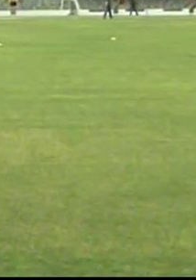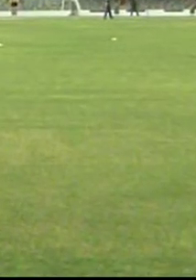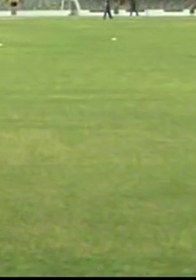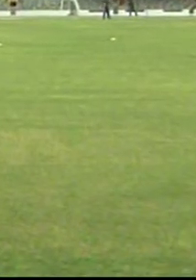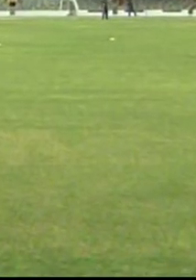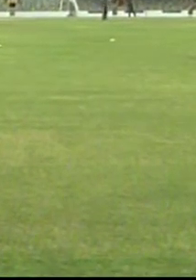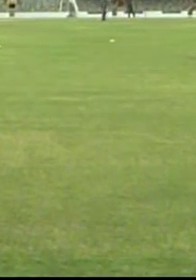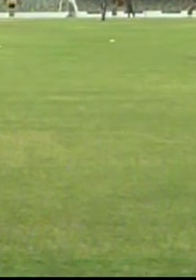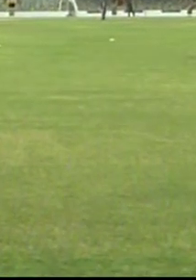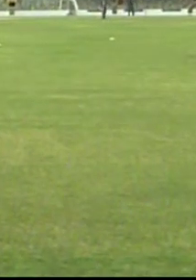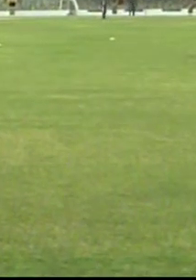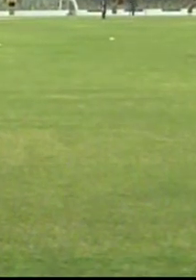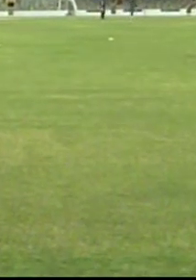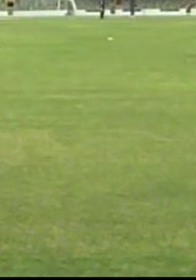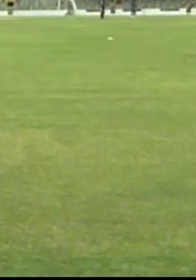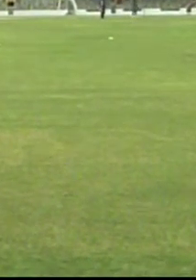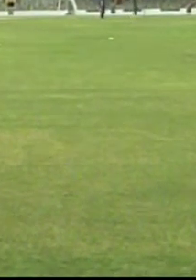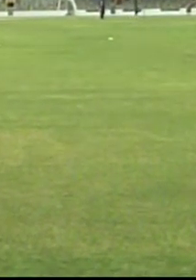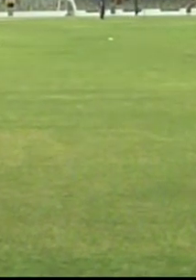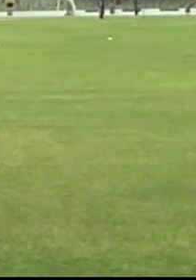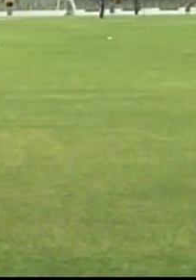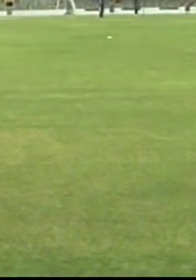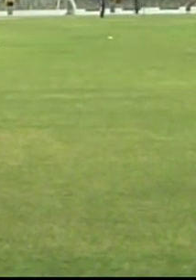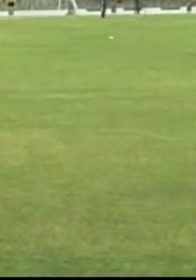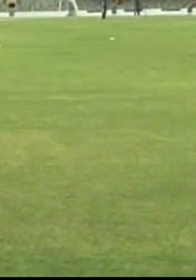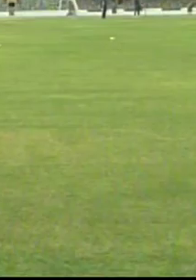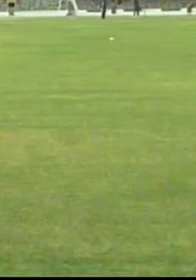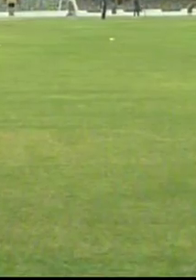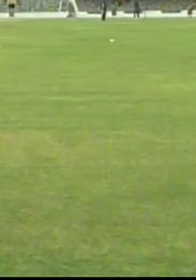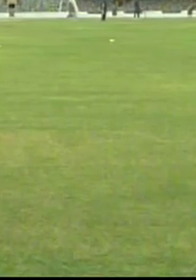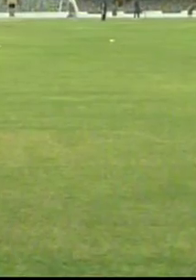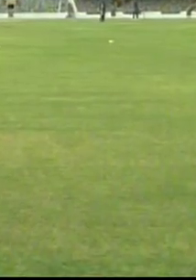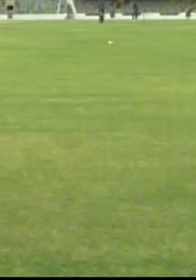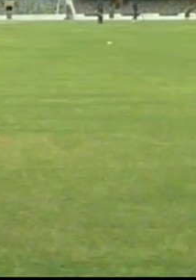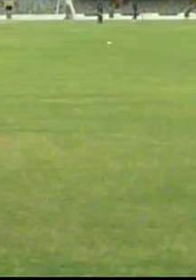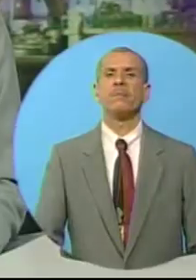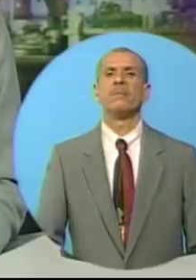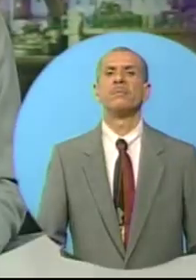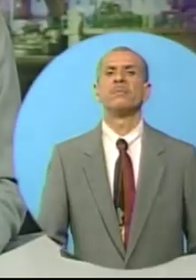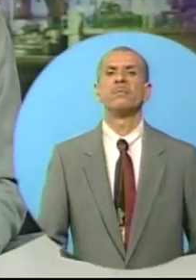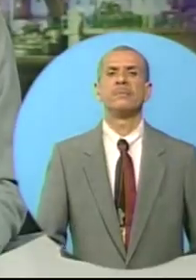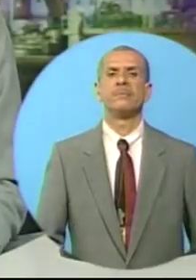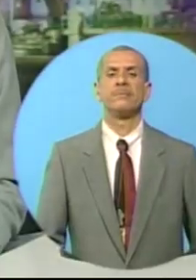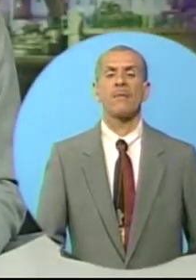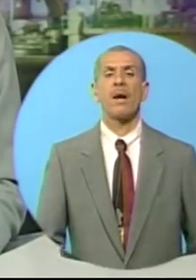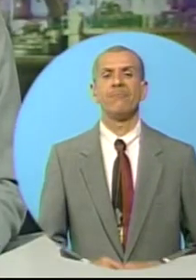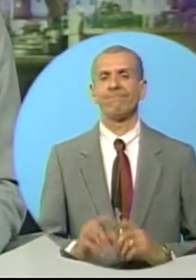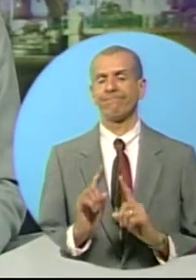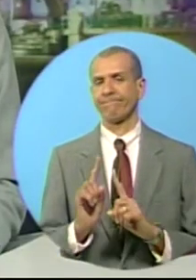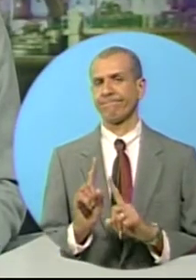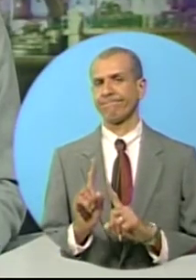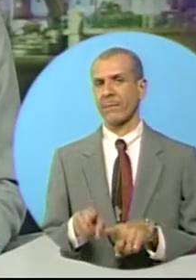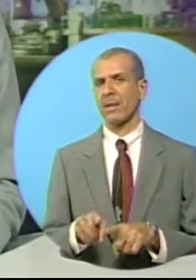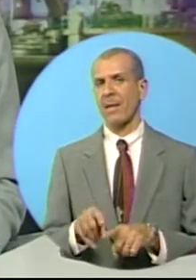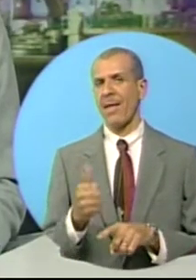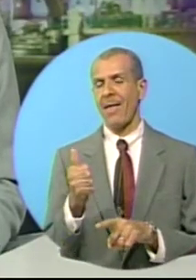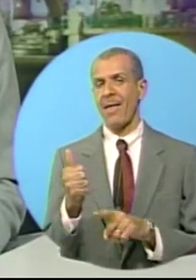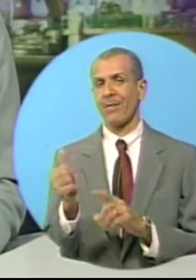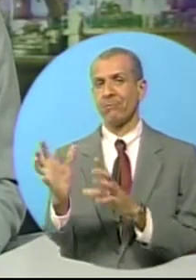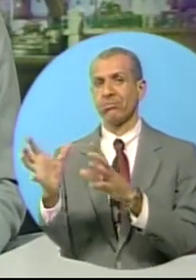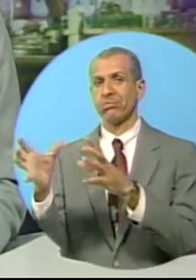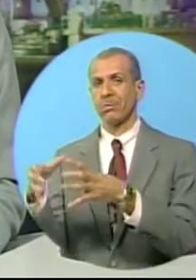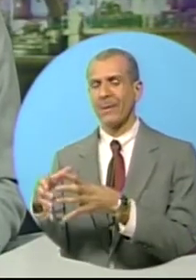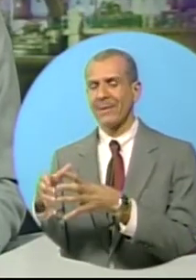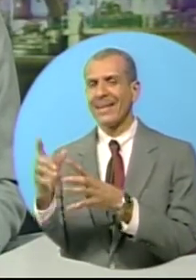Play starts tomorrow at 10 a.m. Anne-Marie Burke, CBC Sports. Well, meanwhile, in the other camp, the team